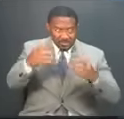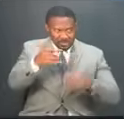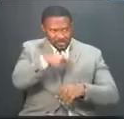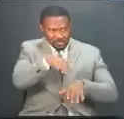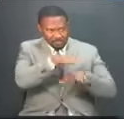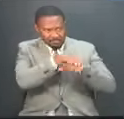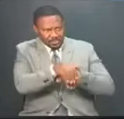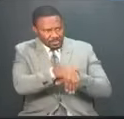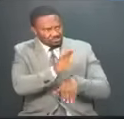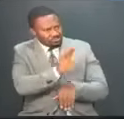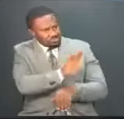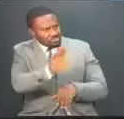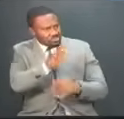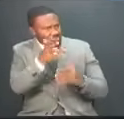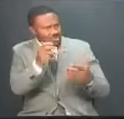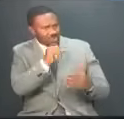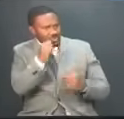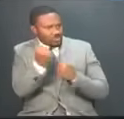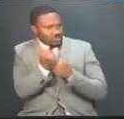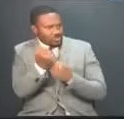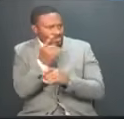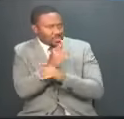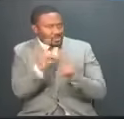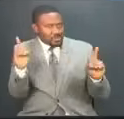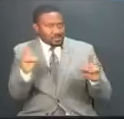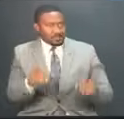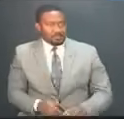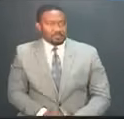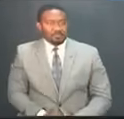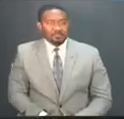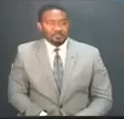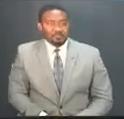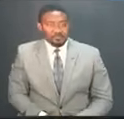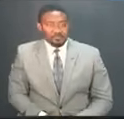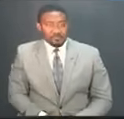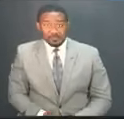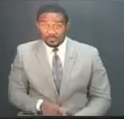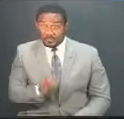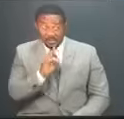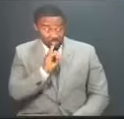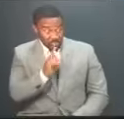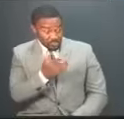to be Democrats. You are not Democrats. Because if you are Democrats,